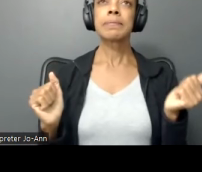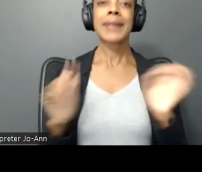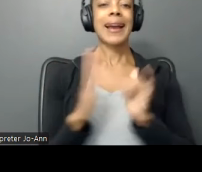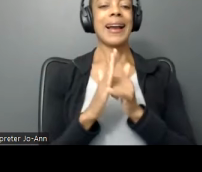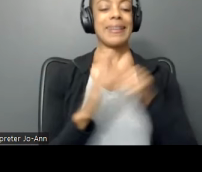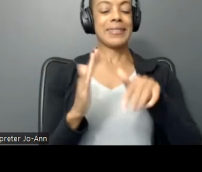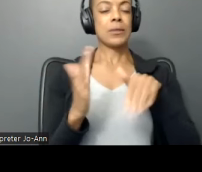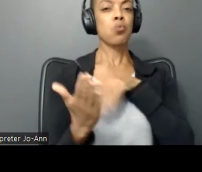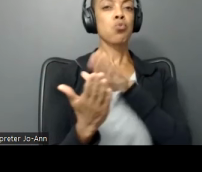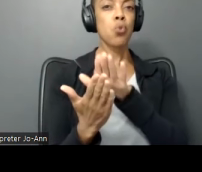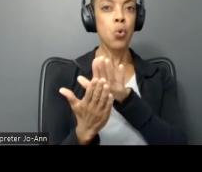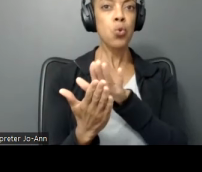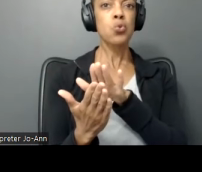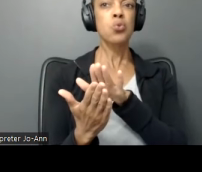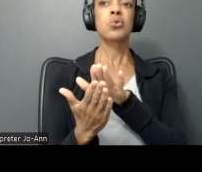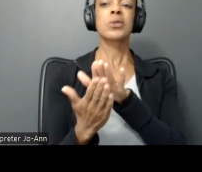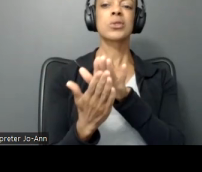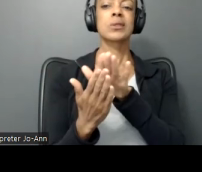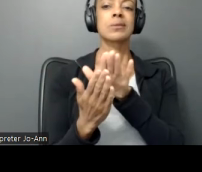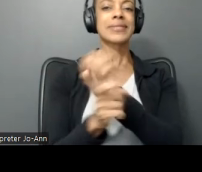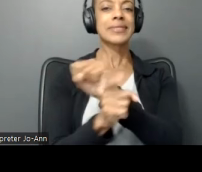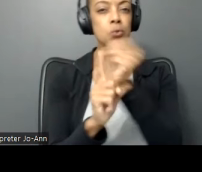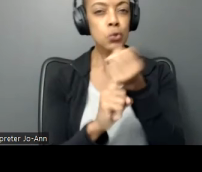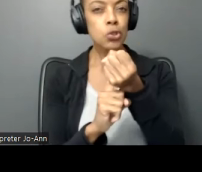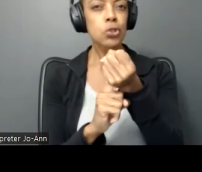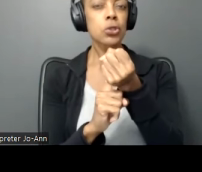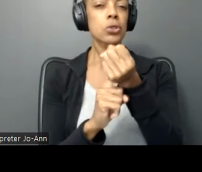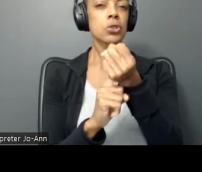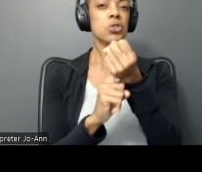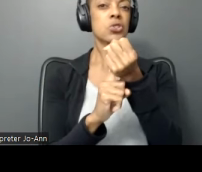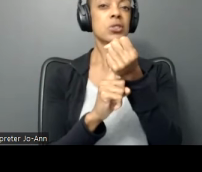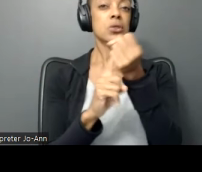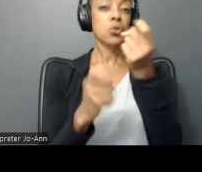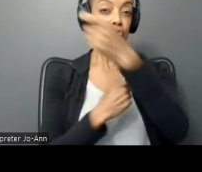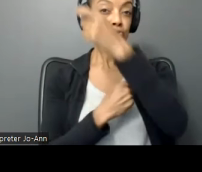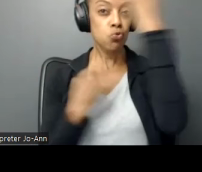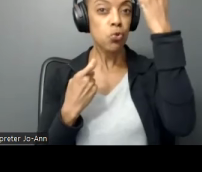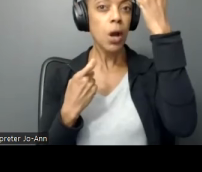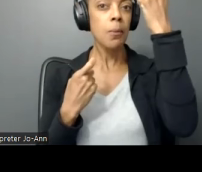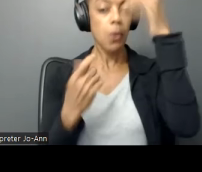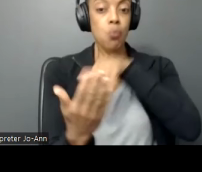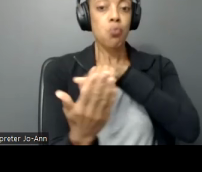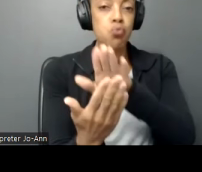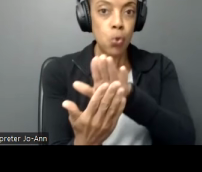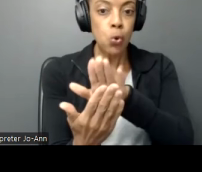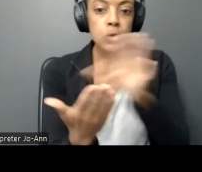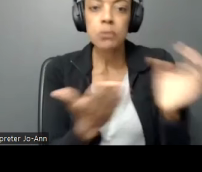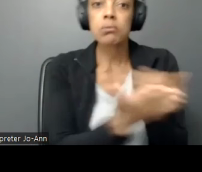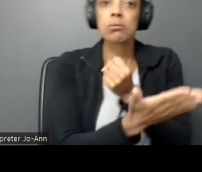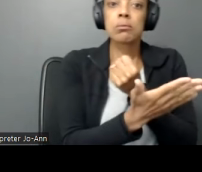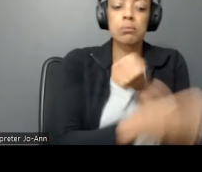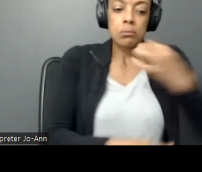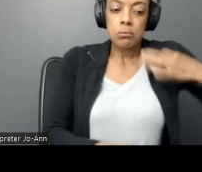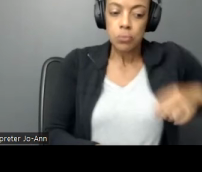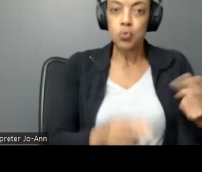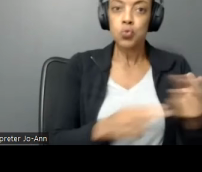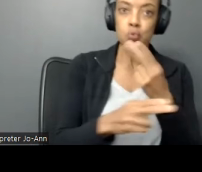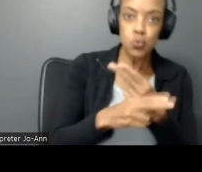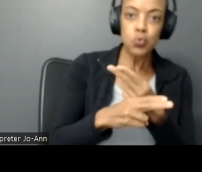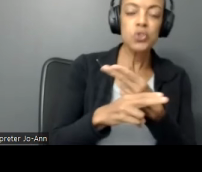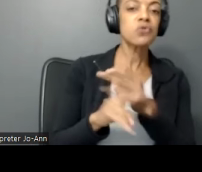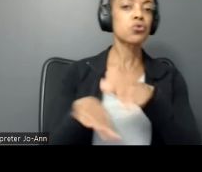approach this situation and how trauma-informed approaches can be used in child protection. I'd